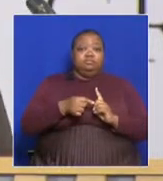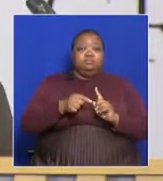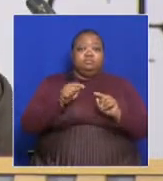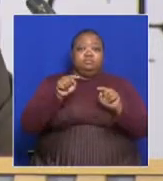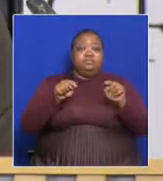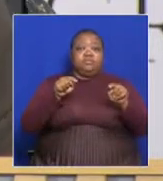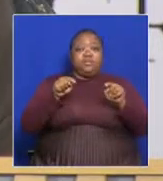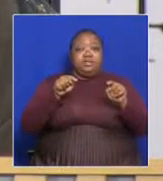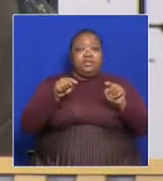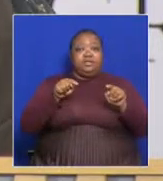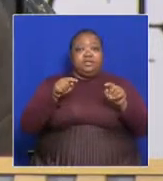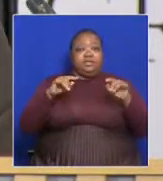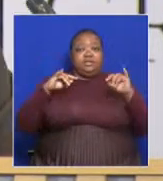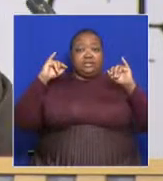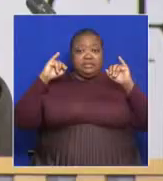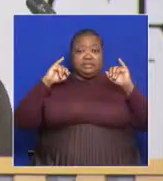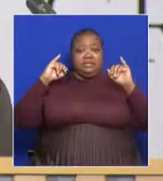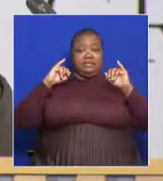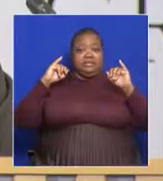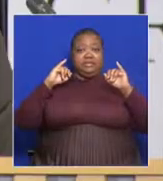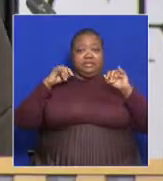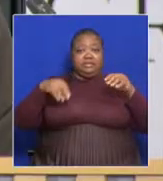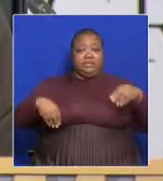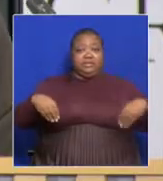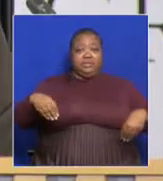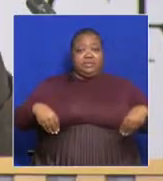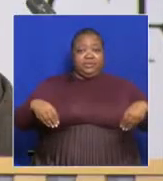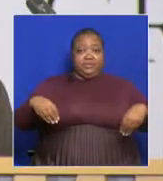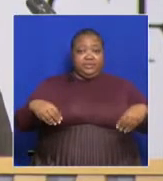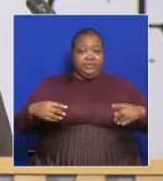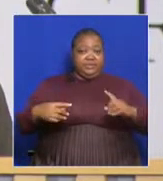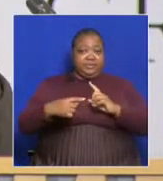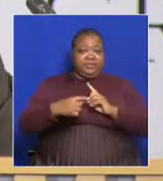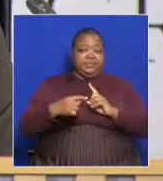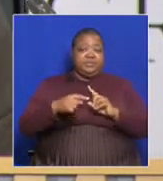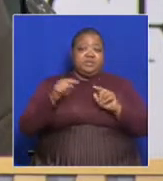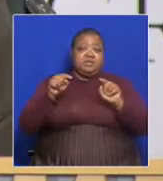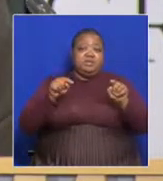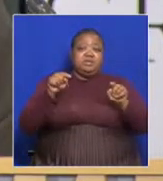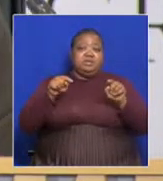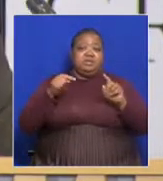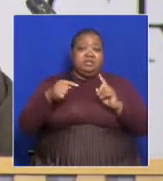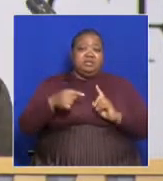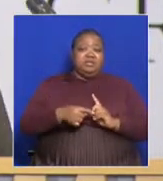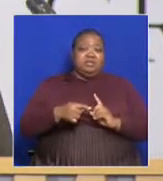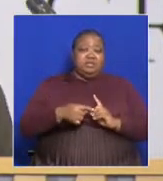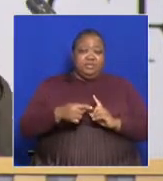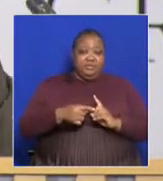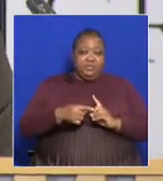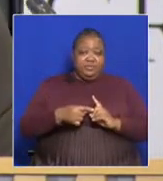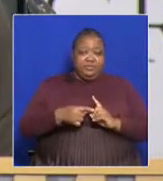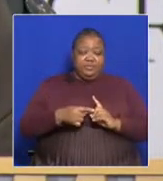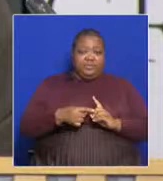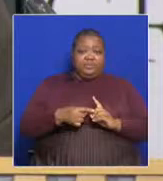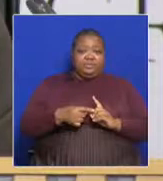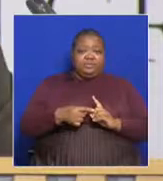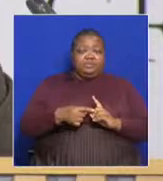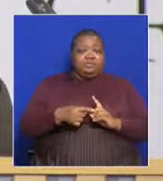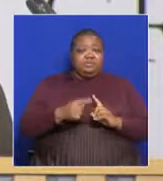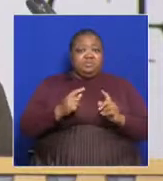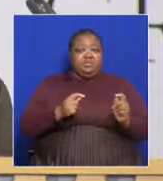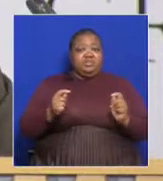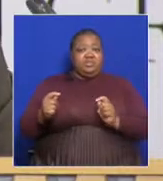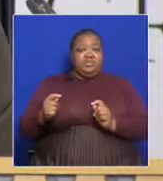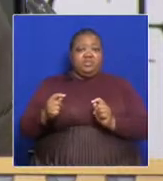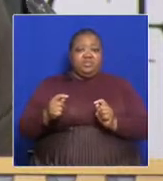serious corruption allegation against him that led to this transfer? What was that investigation